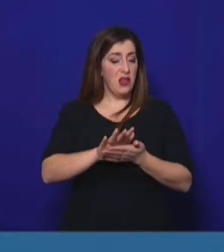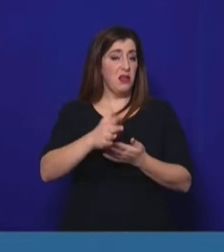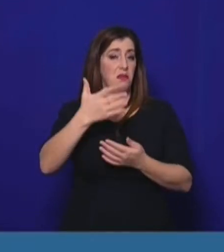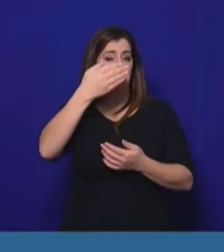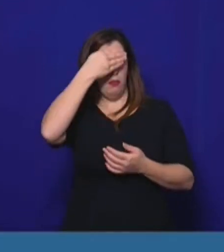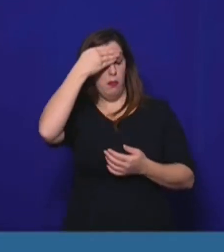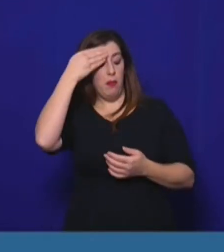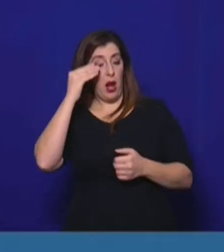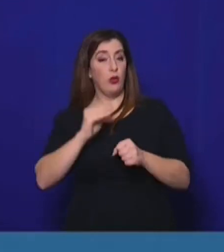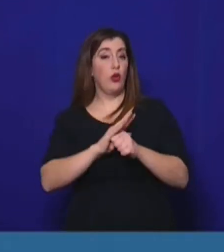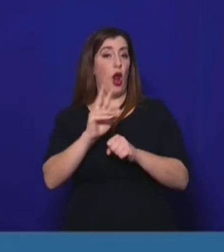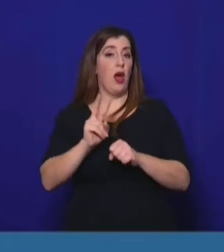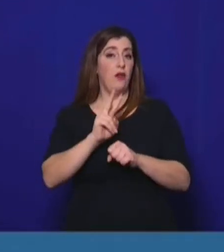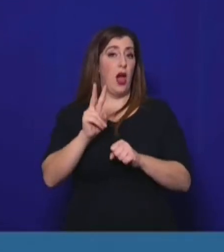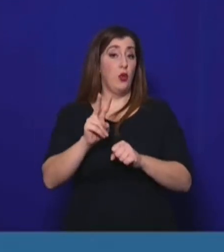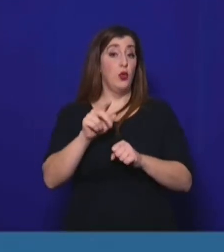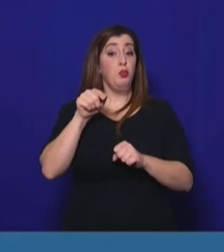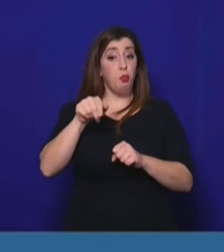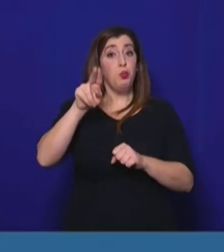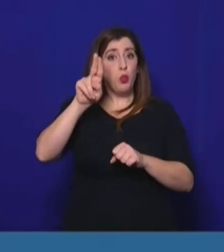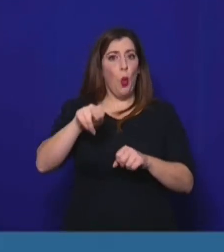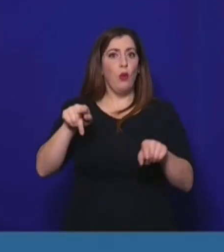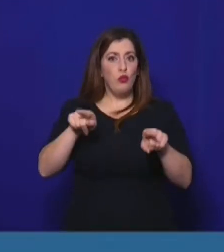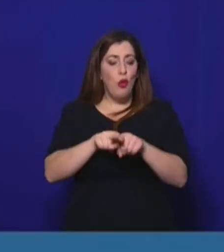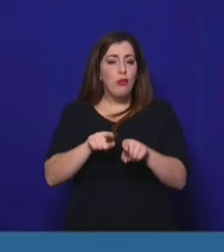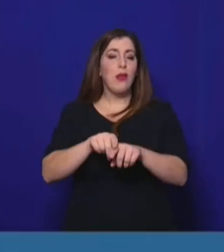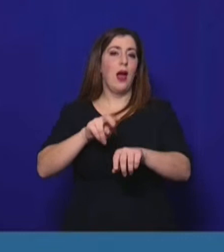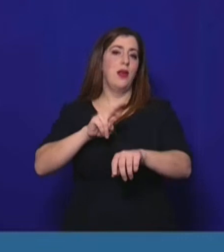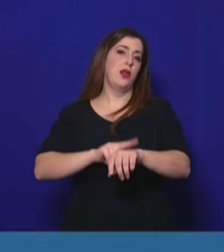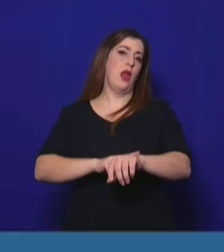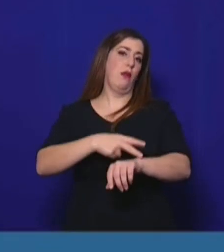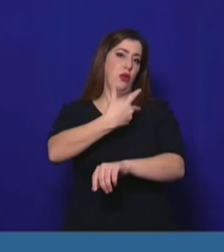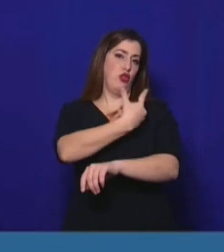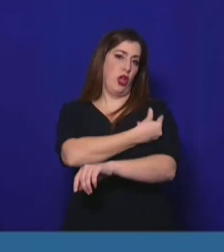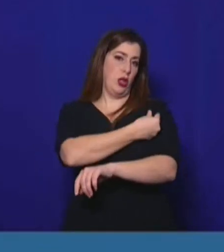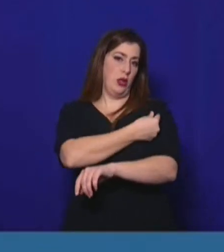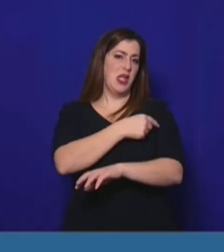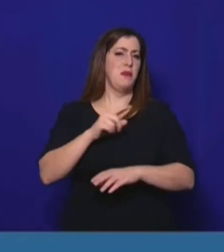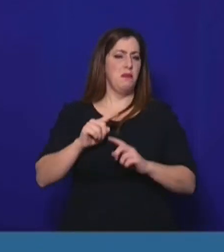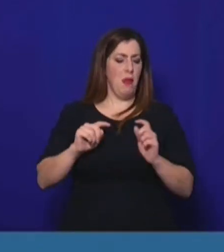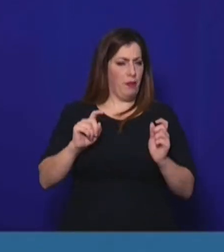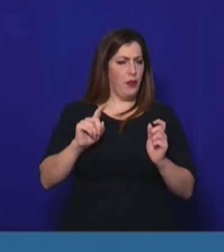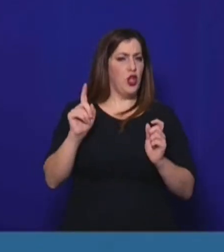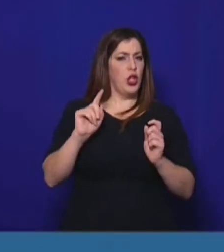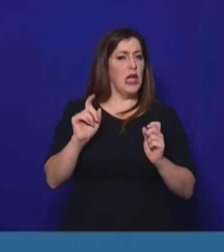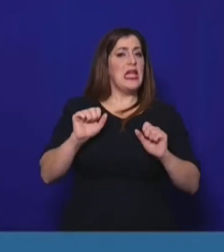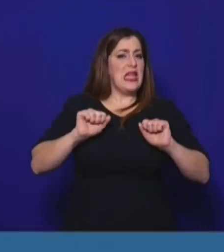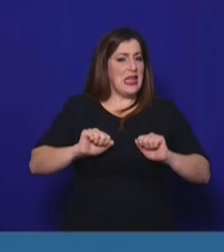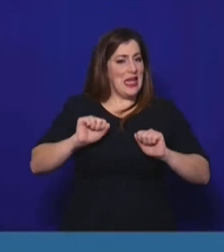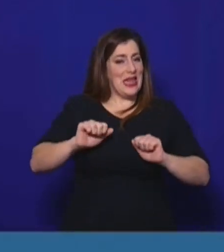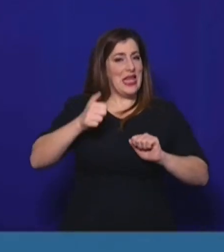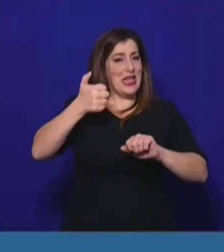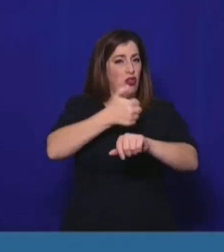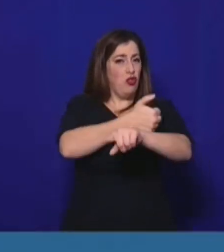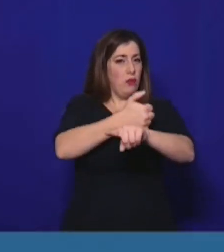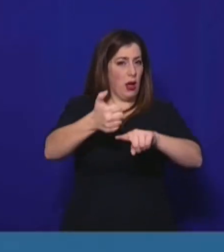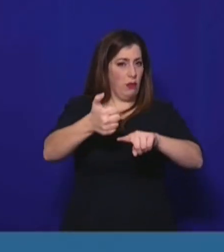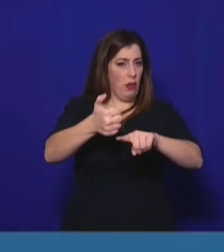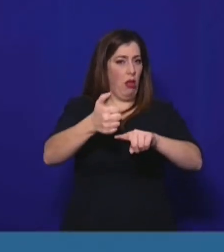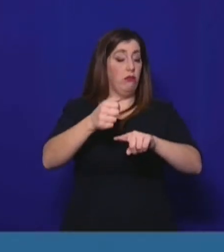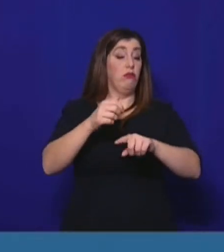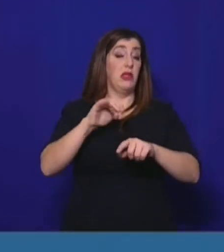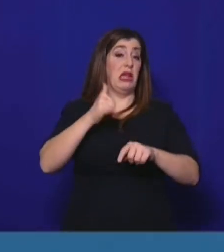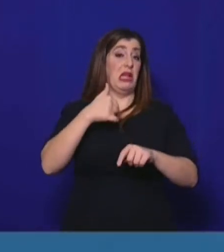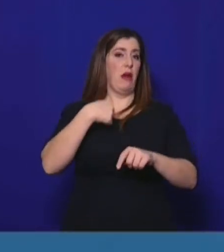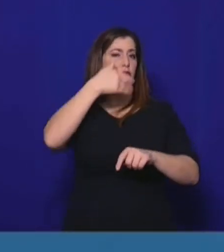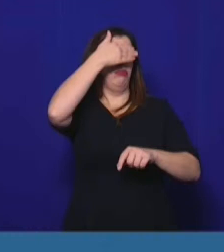jieħdu t-tilqima. L-appellu għalli huma jistennew 6 ġimgħat minn meta huma jkunu fiequ mill-COVID, u mbagħad huma